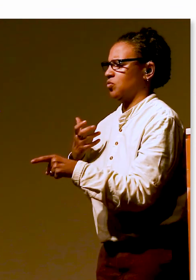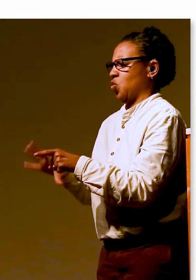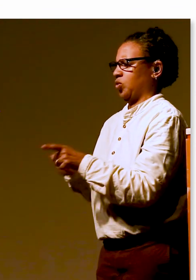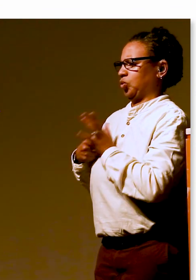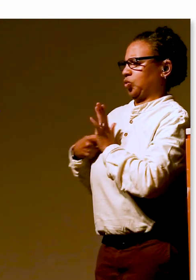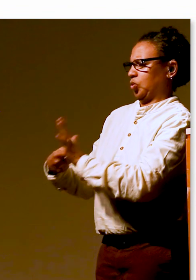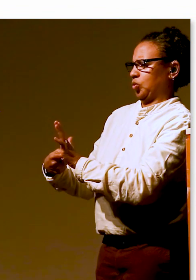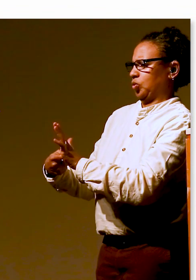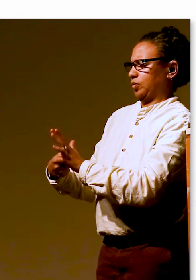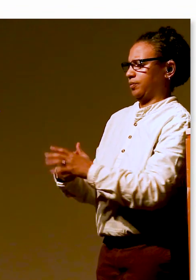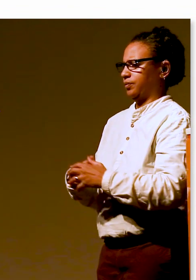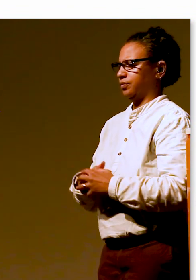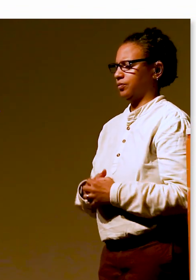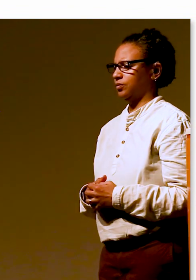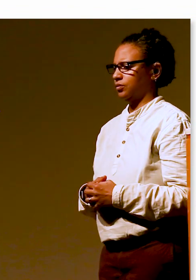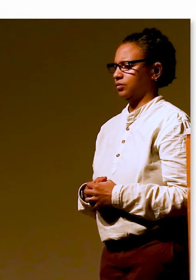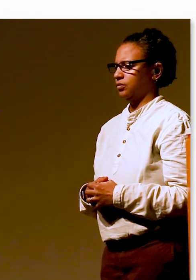whether,